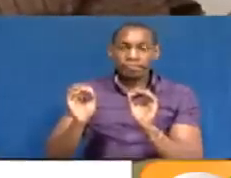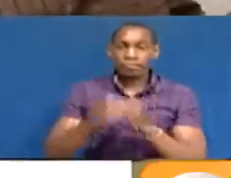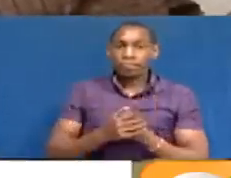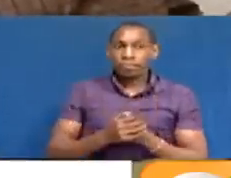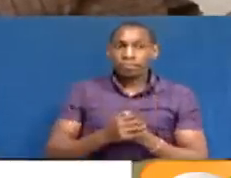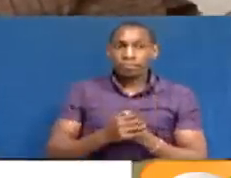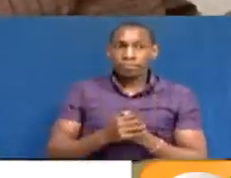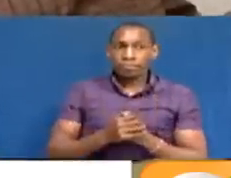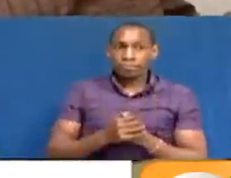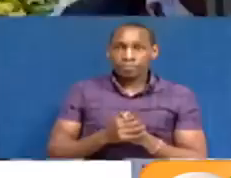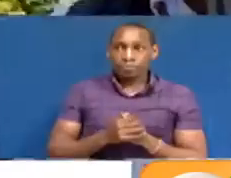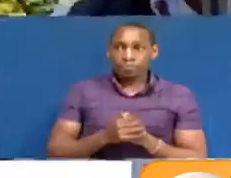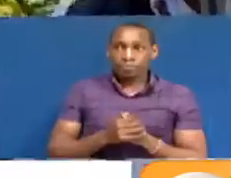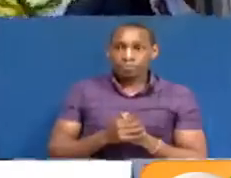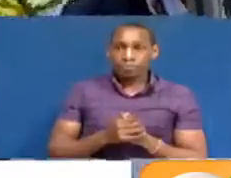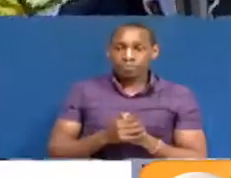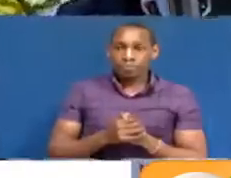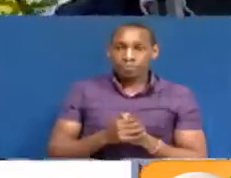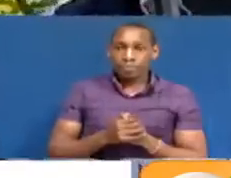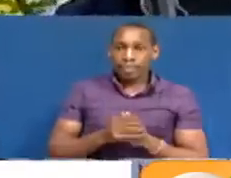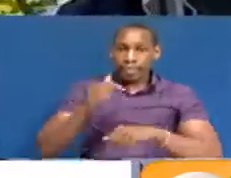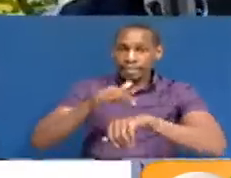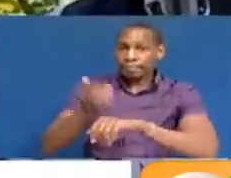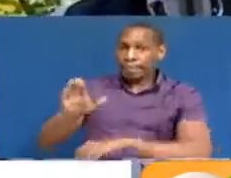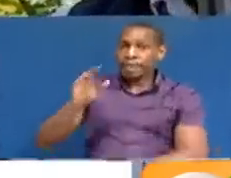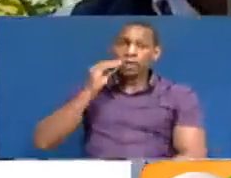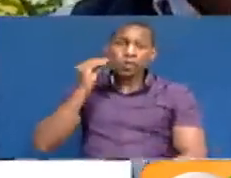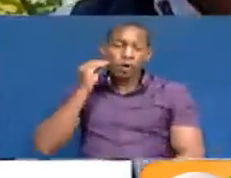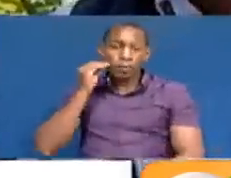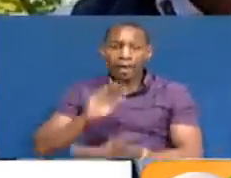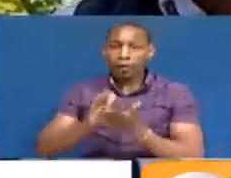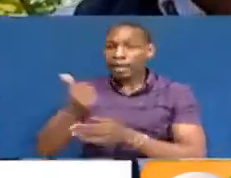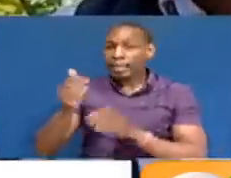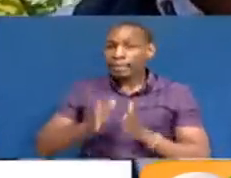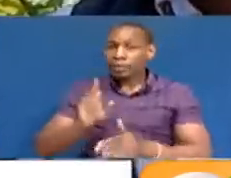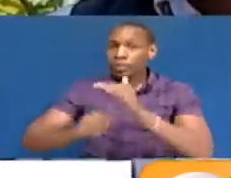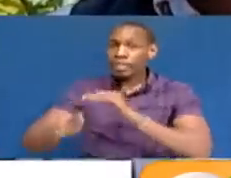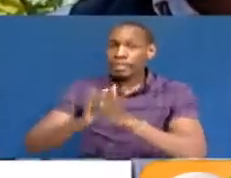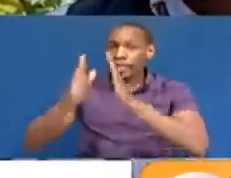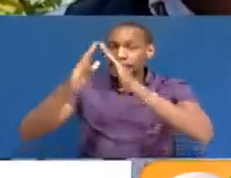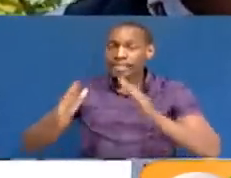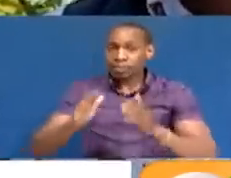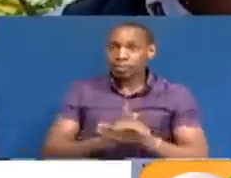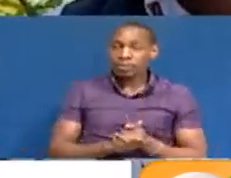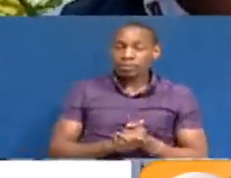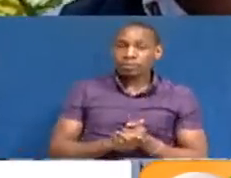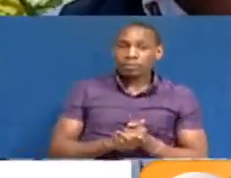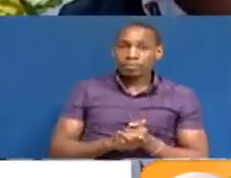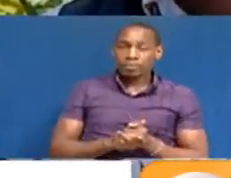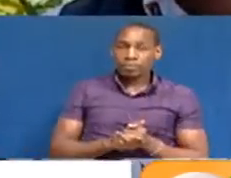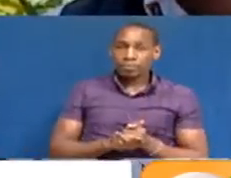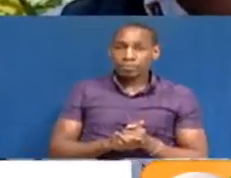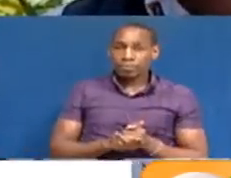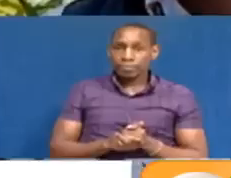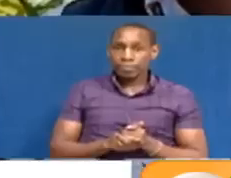We were not at their house. By the time we came back, there was nobody in the house with them. At the time, it was only the Muslim who left